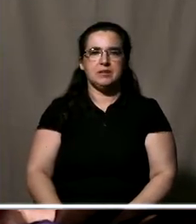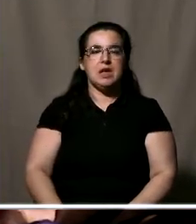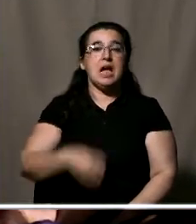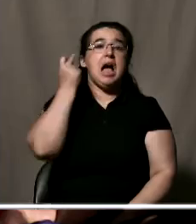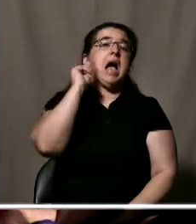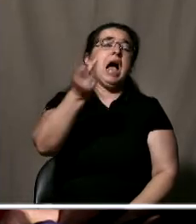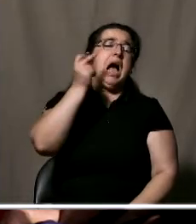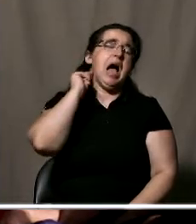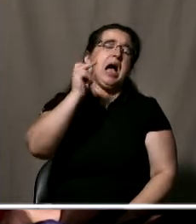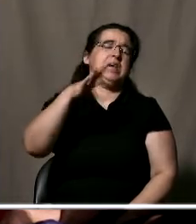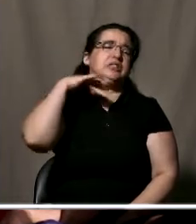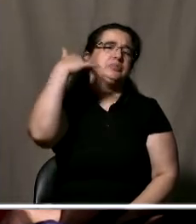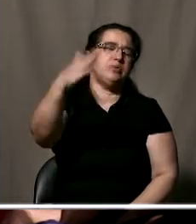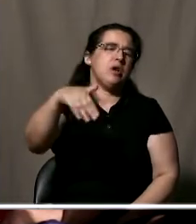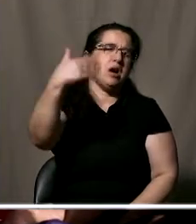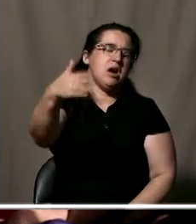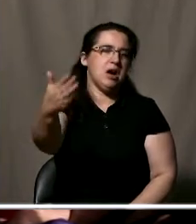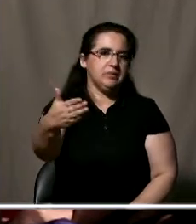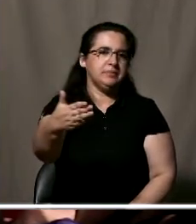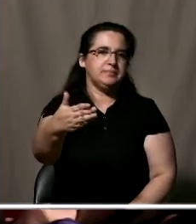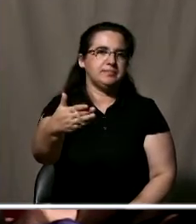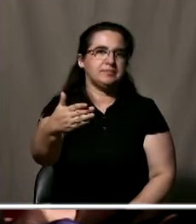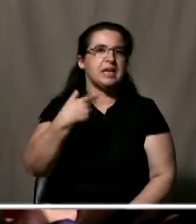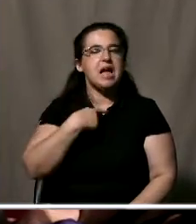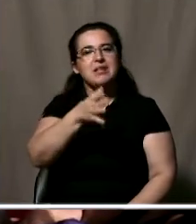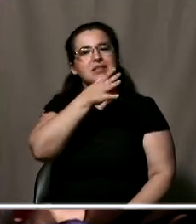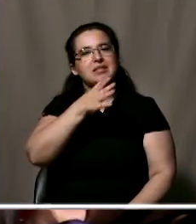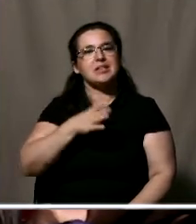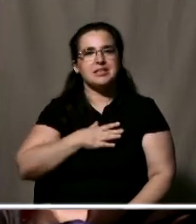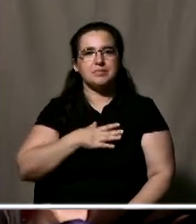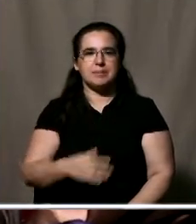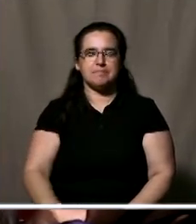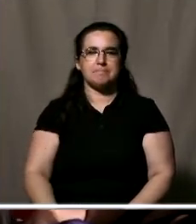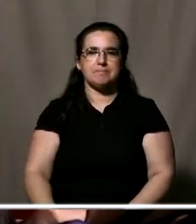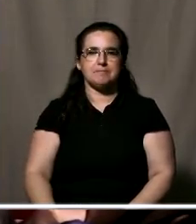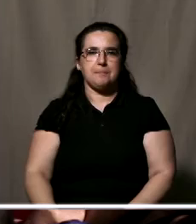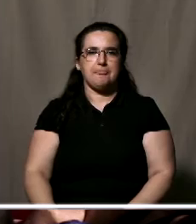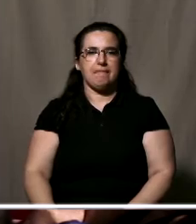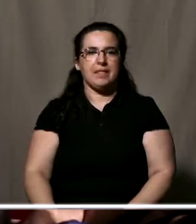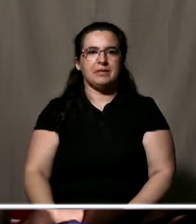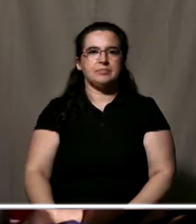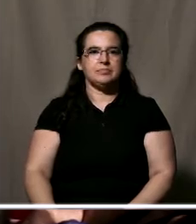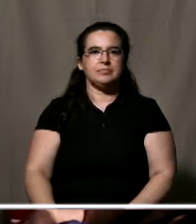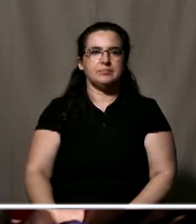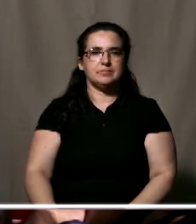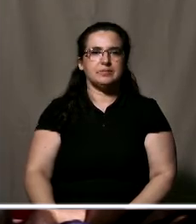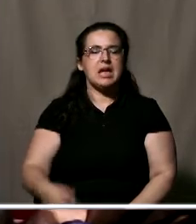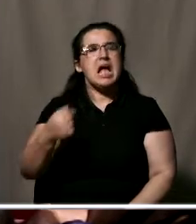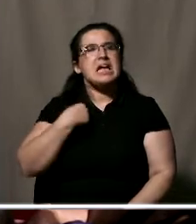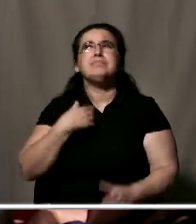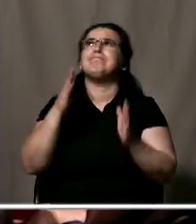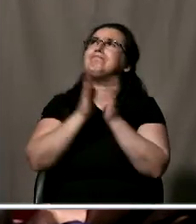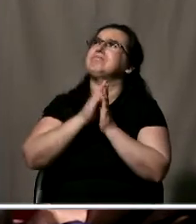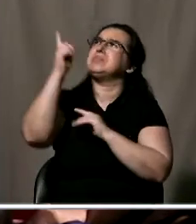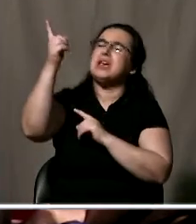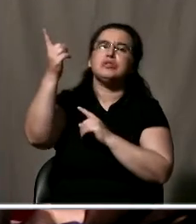muitos, muitos anos he depois, said, this phrase kept going on in my head. Esta frase deu voltas e voltas I'll restore na minha cabeça. The years. I'll restore the years. Eu recompensarei os